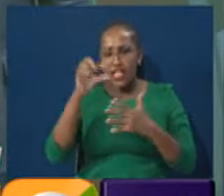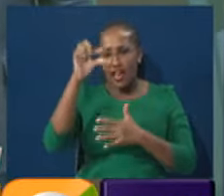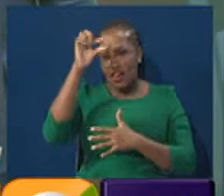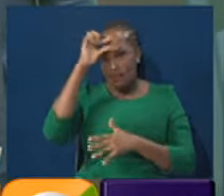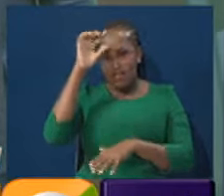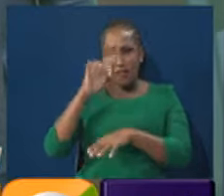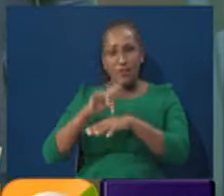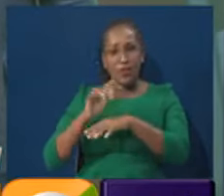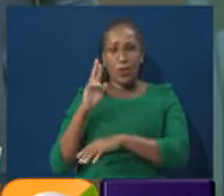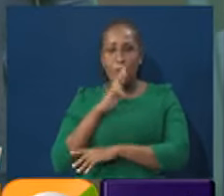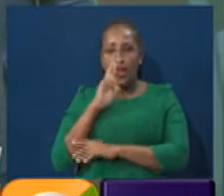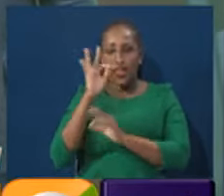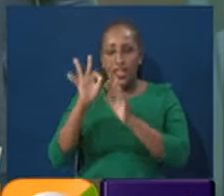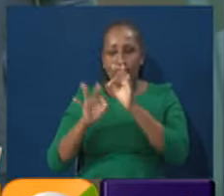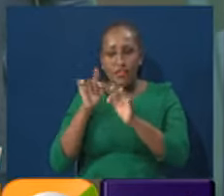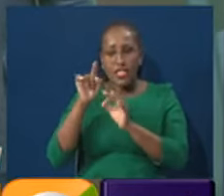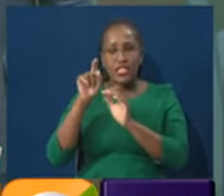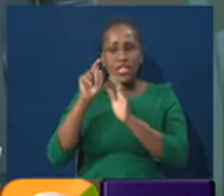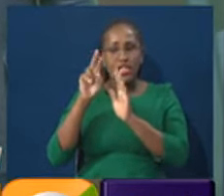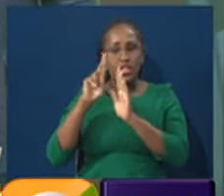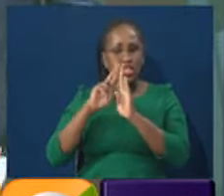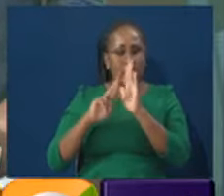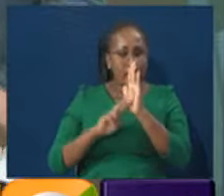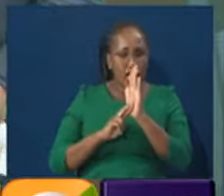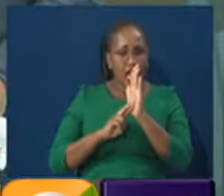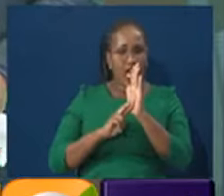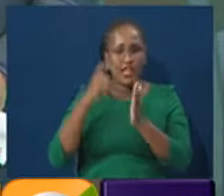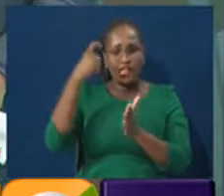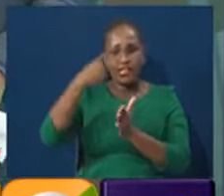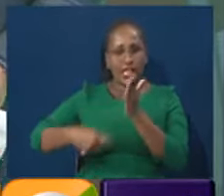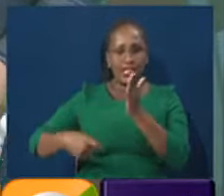mno endapo sheria hiyo ya ushuru itatupiliwa mbali.